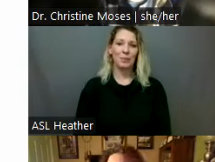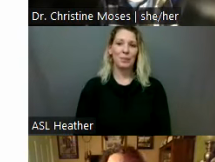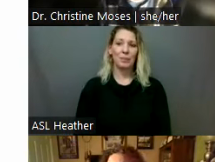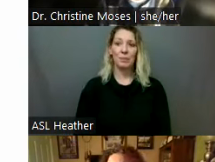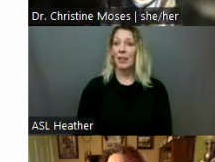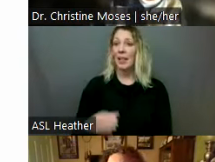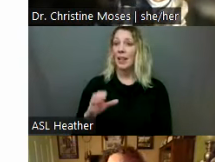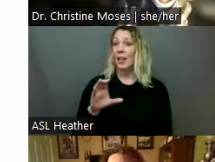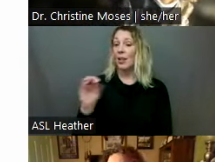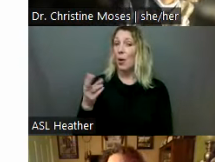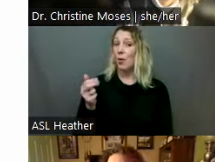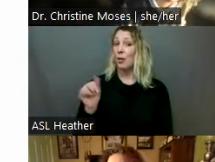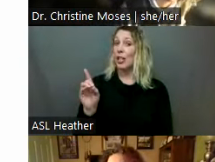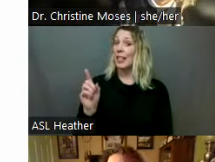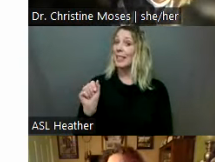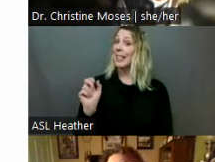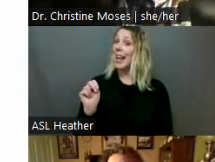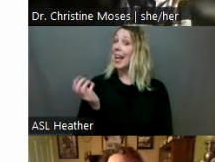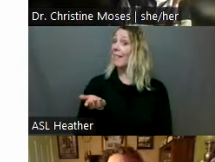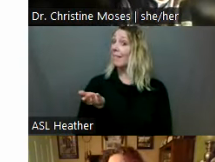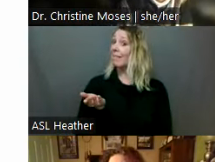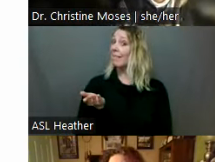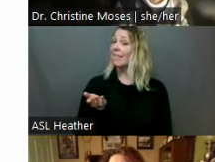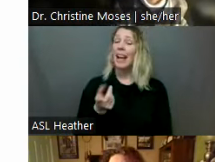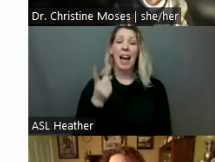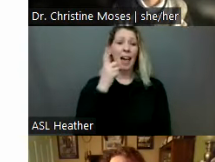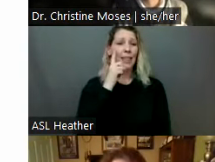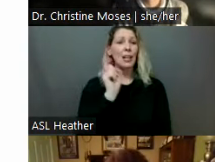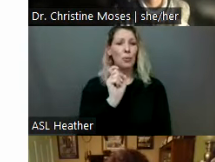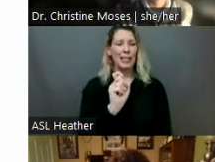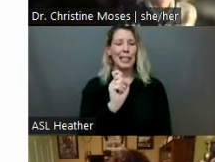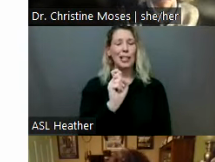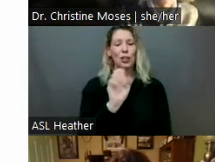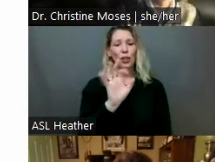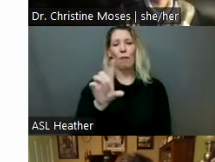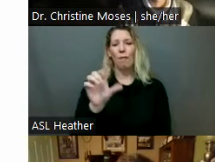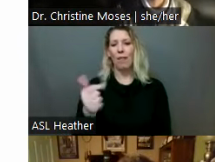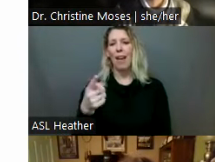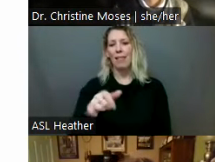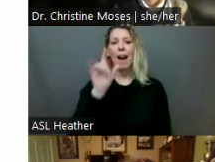Commissioner Co-Chair Dan. Yeah, I feel like we should flag that for future,